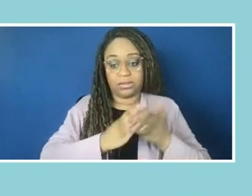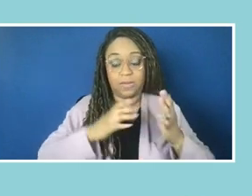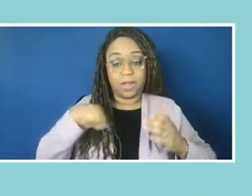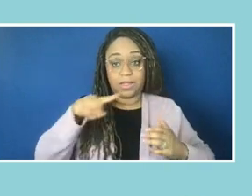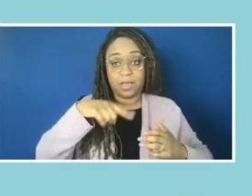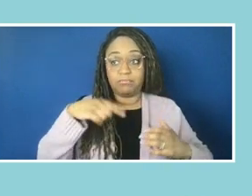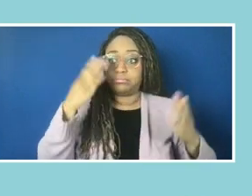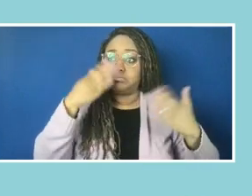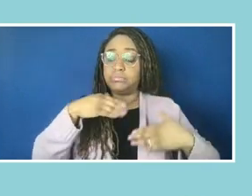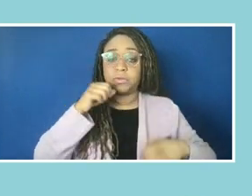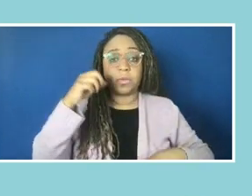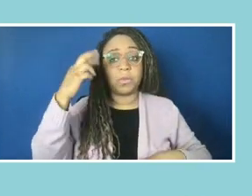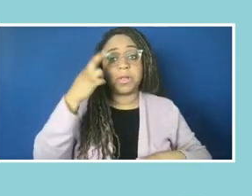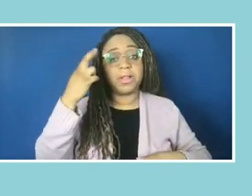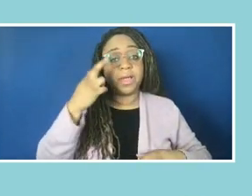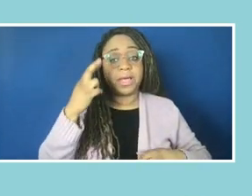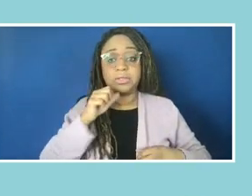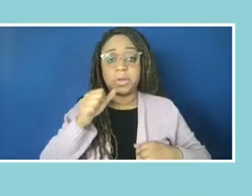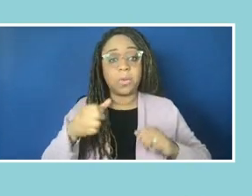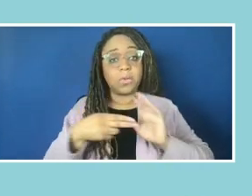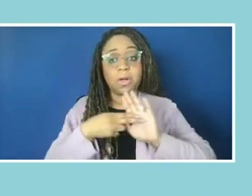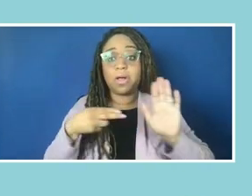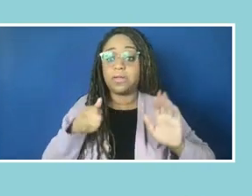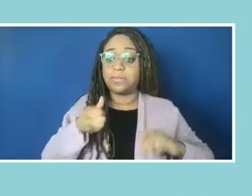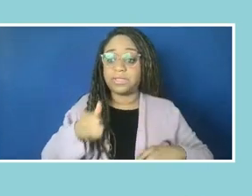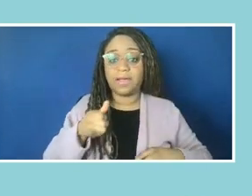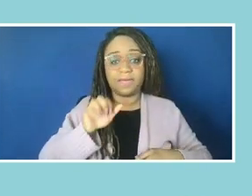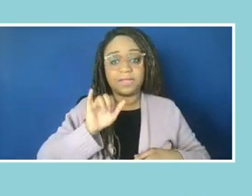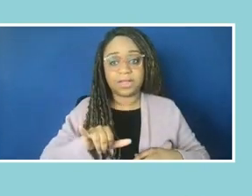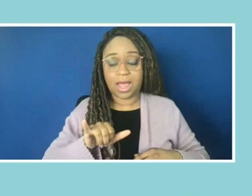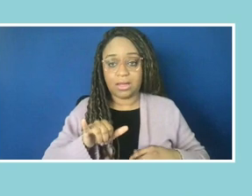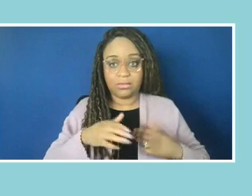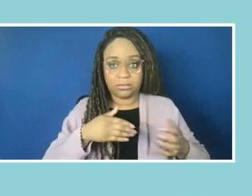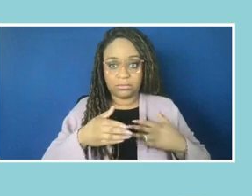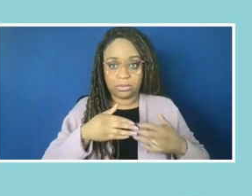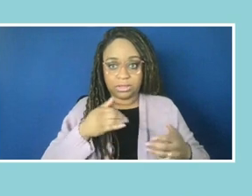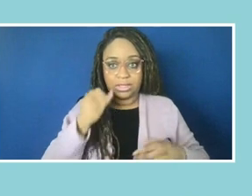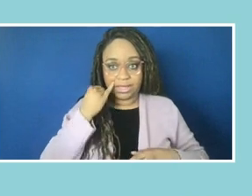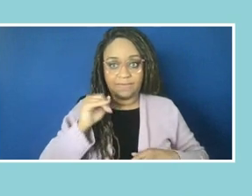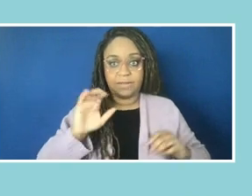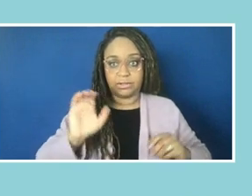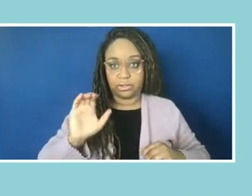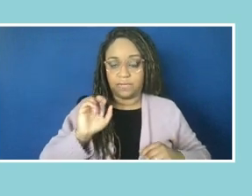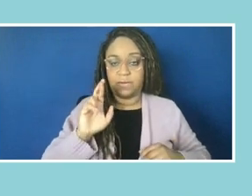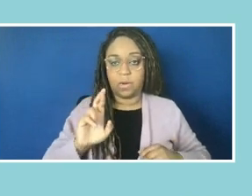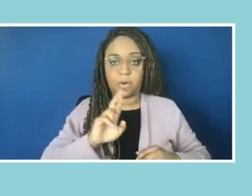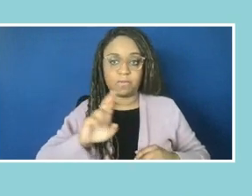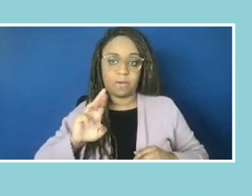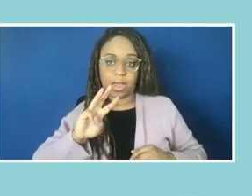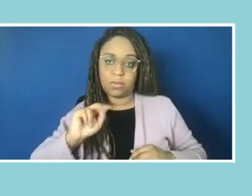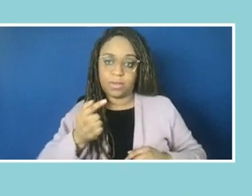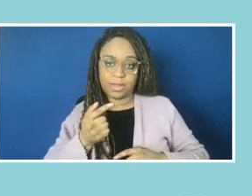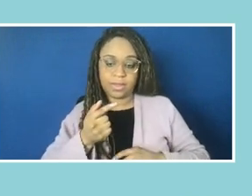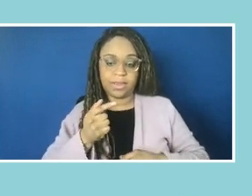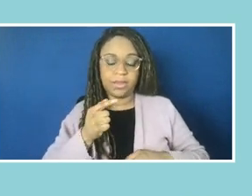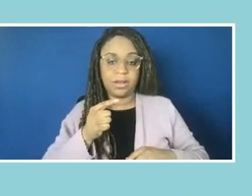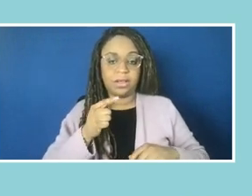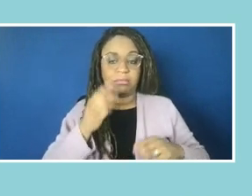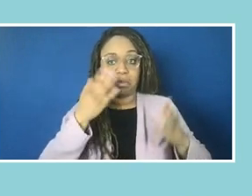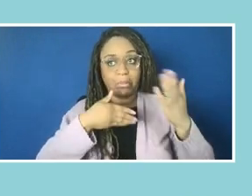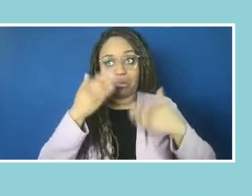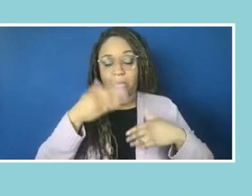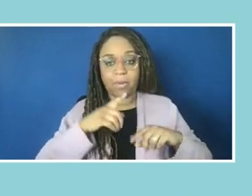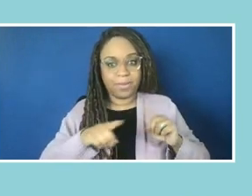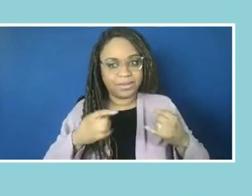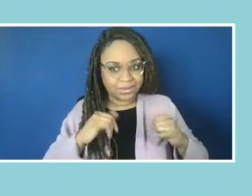themselves fascists, even if they were conservative or right wing. But you have to deal with the fact that you are, that the state